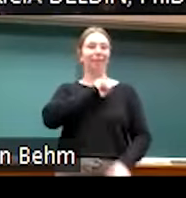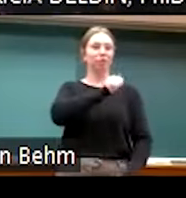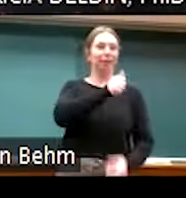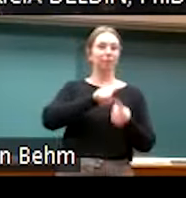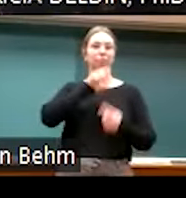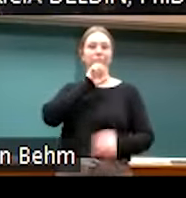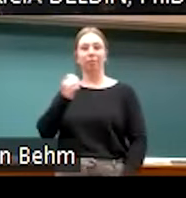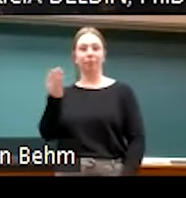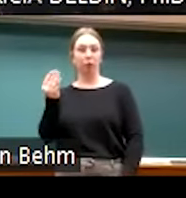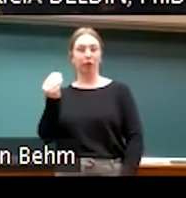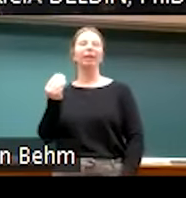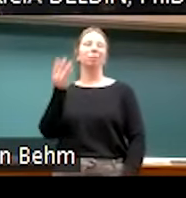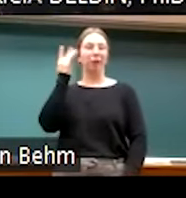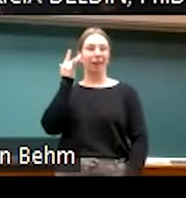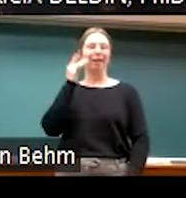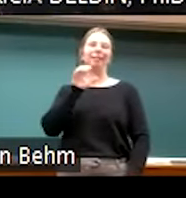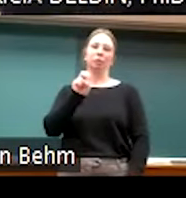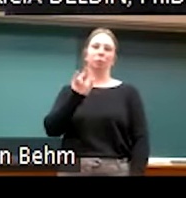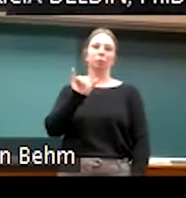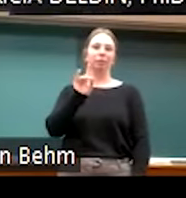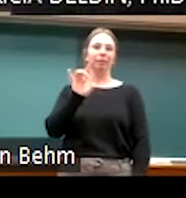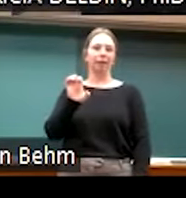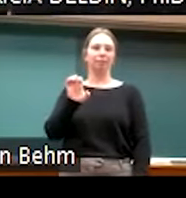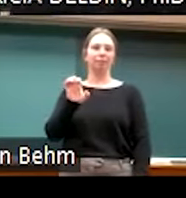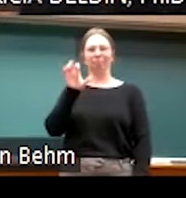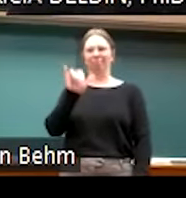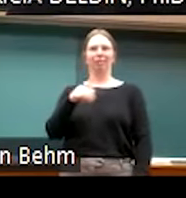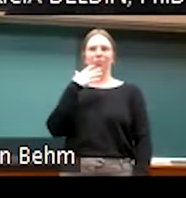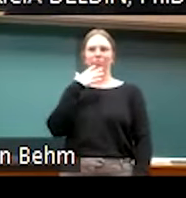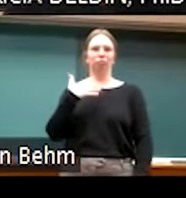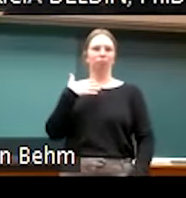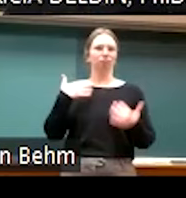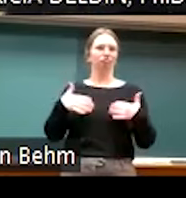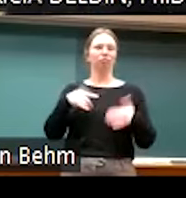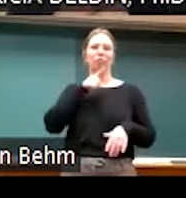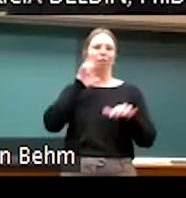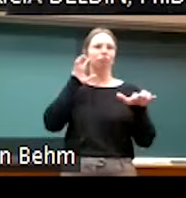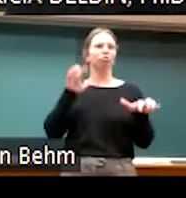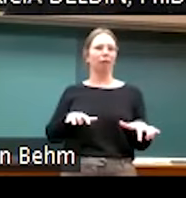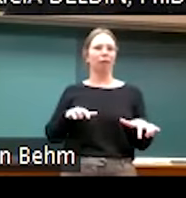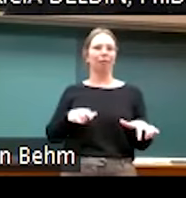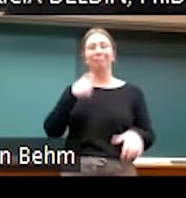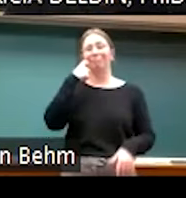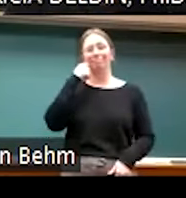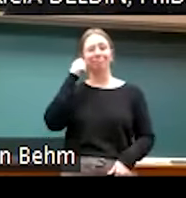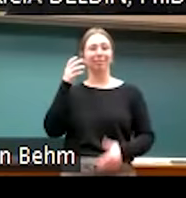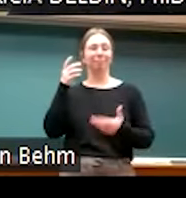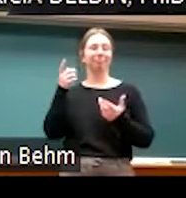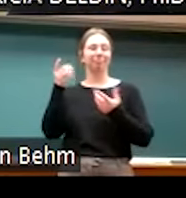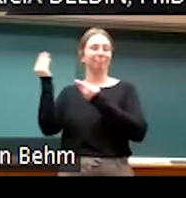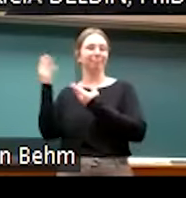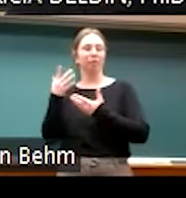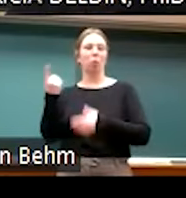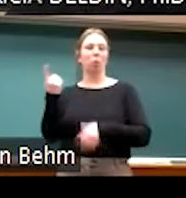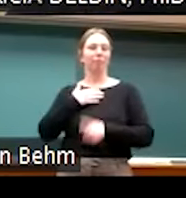me, that is a shocking statistic. I just actually heard about a friend who had a nephew who